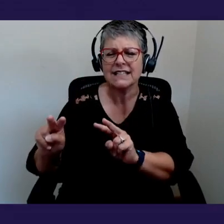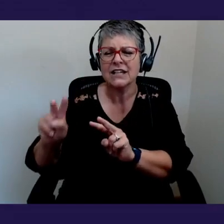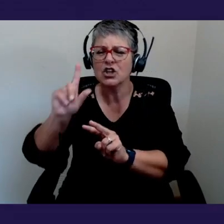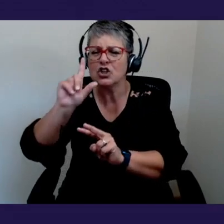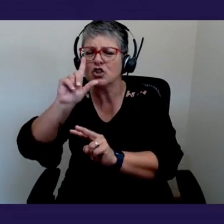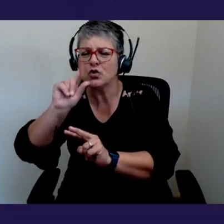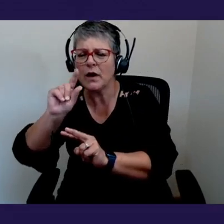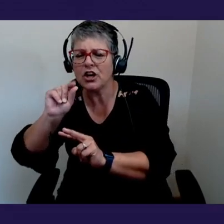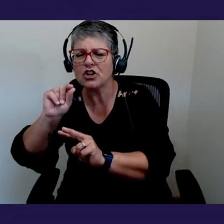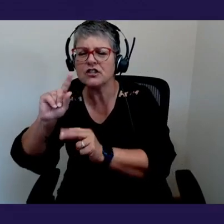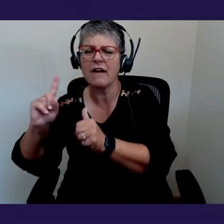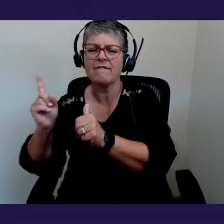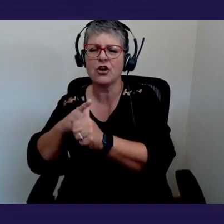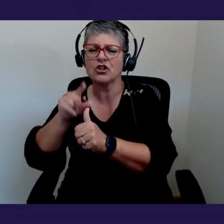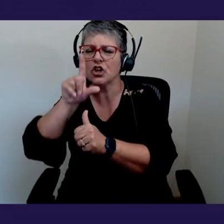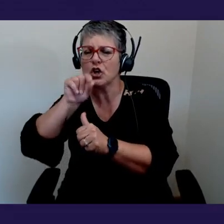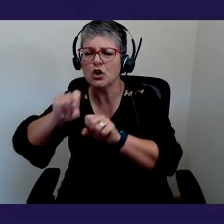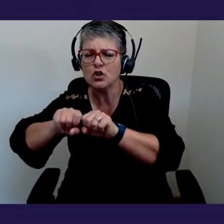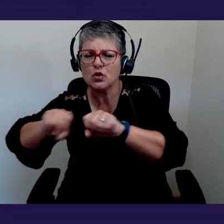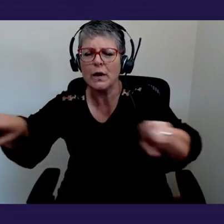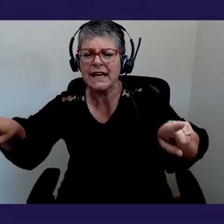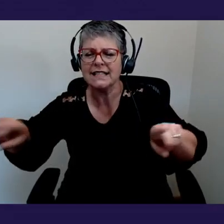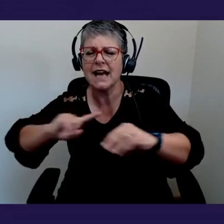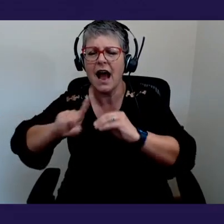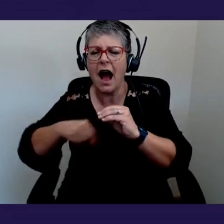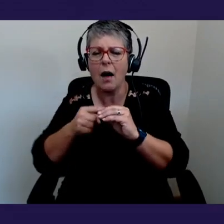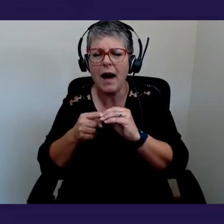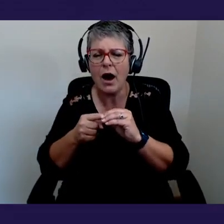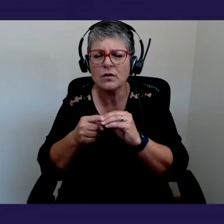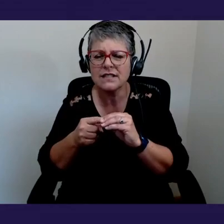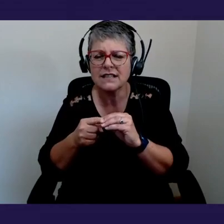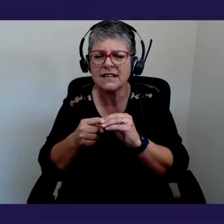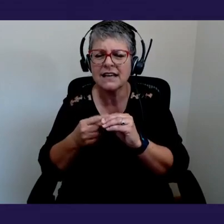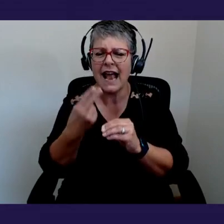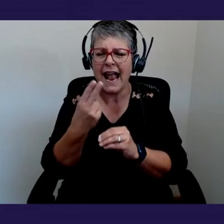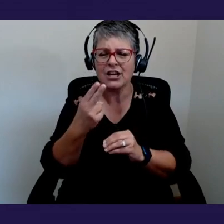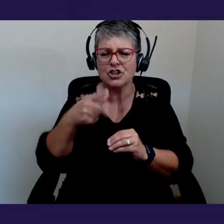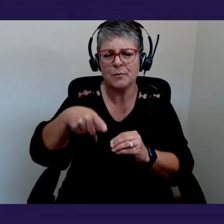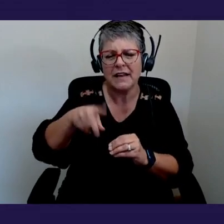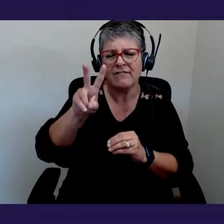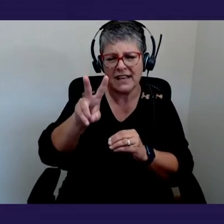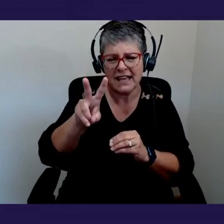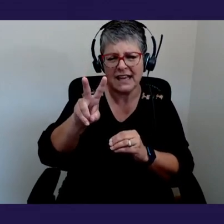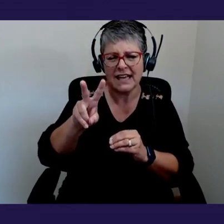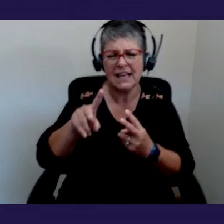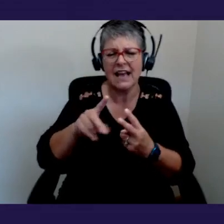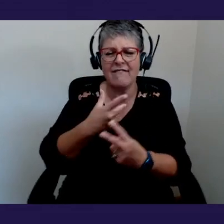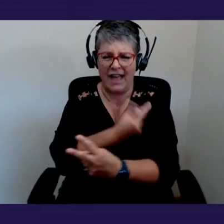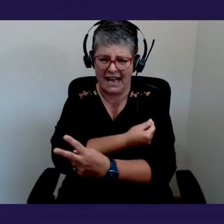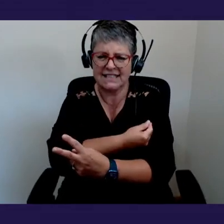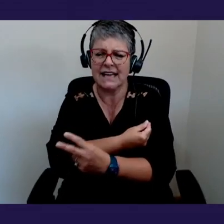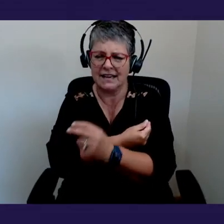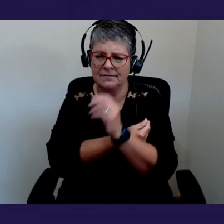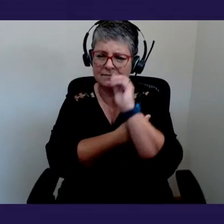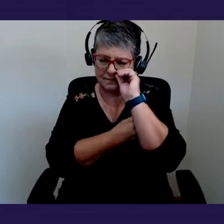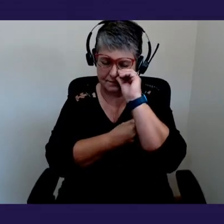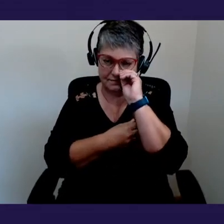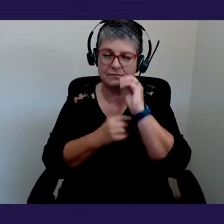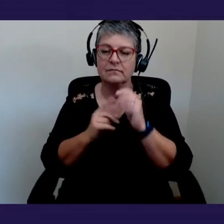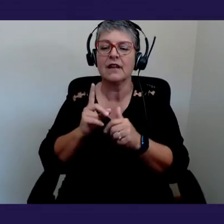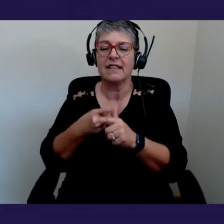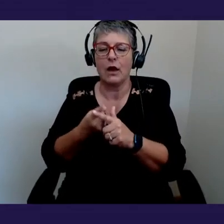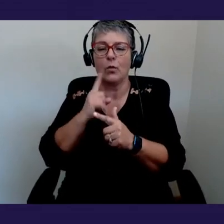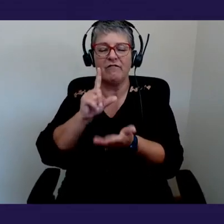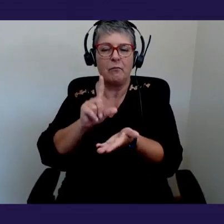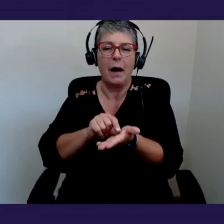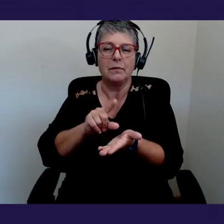critical or anti-vaccine, based only on who they follow rather than what they say. Since then, we've published over 40 articles on